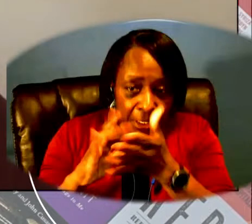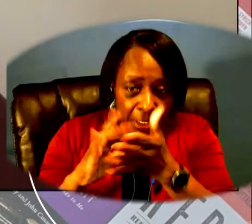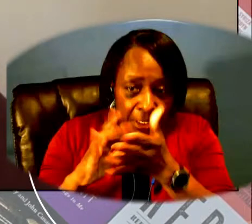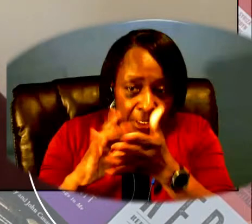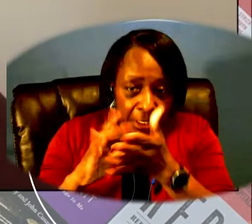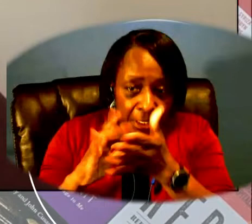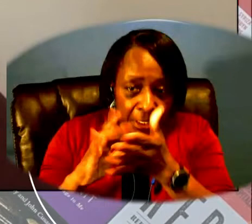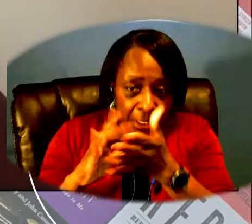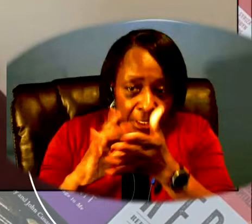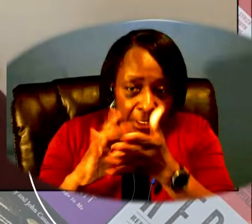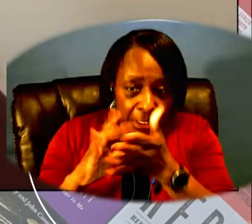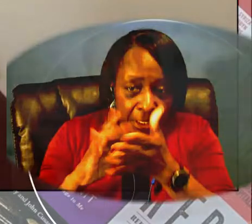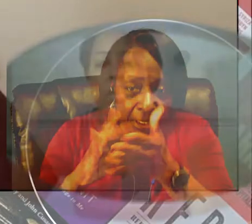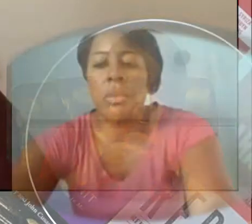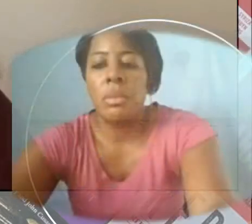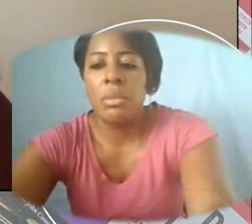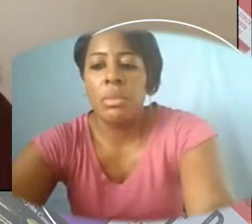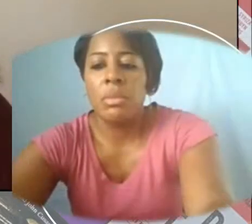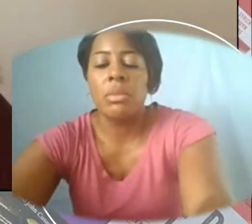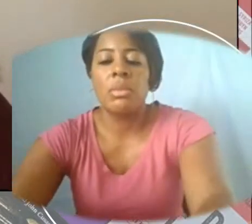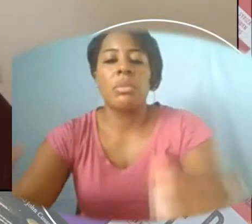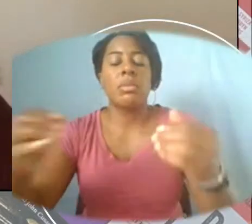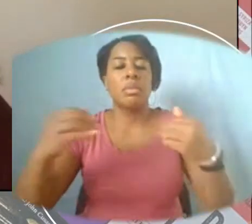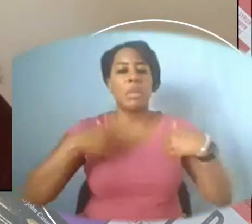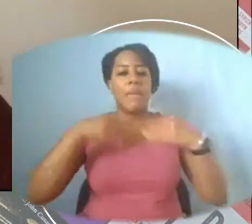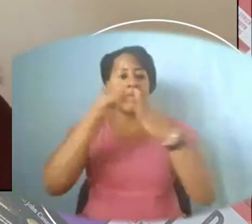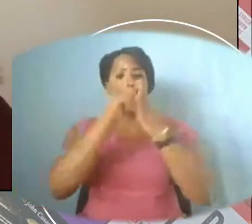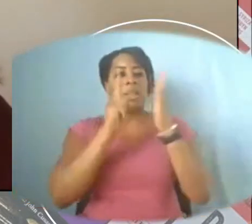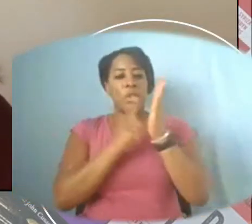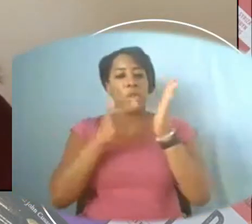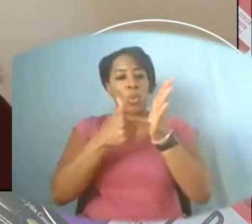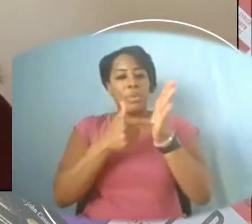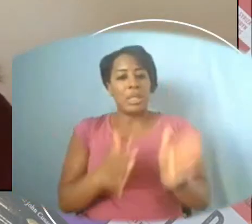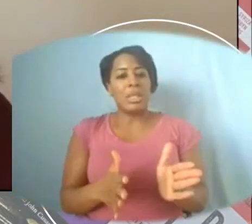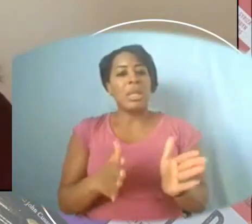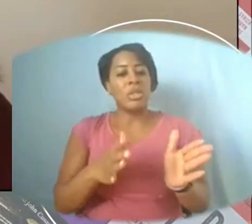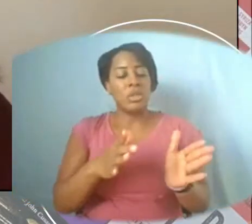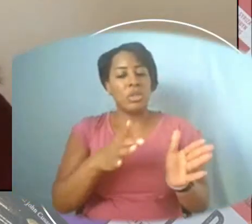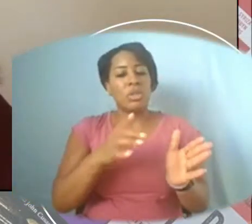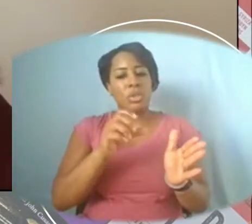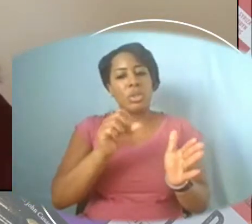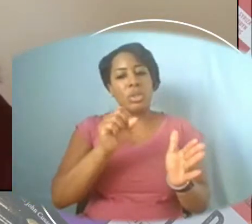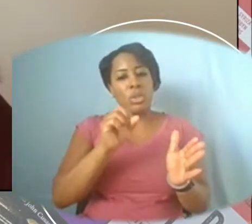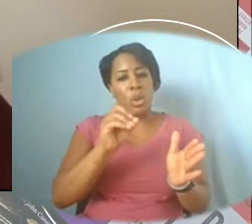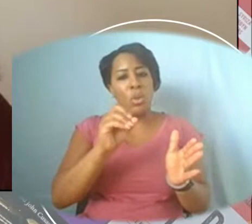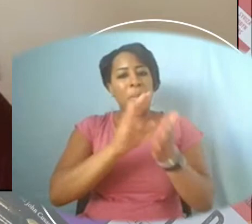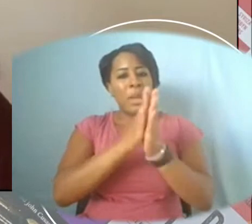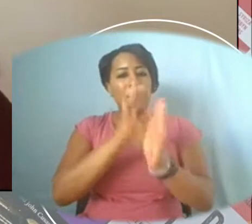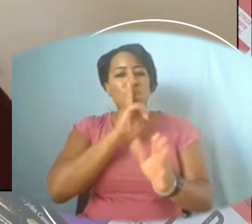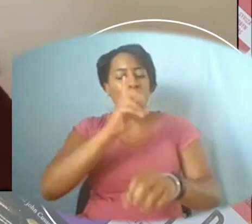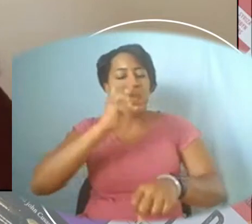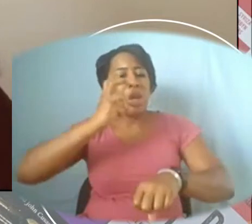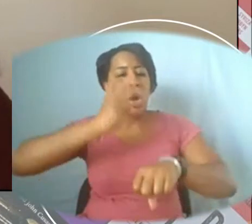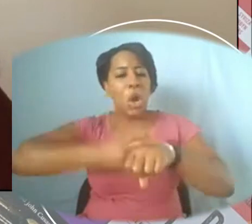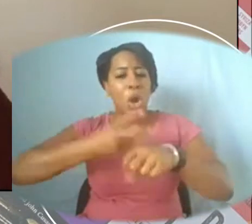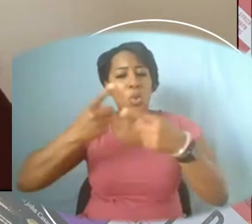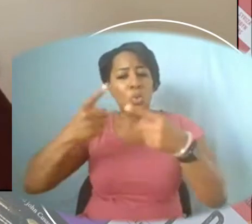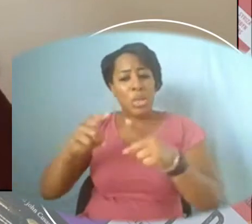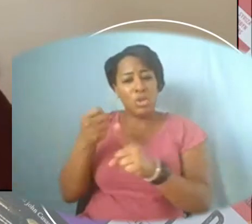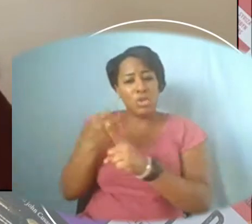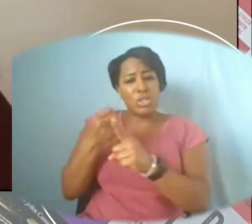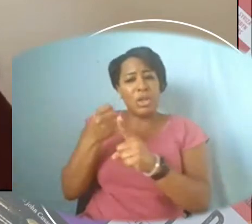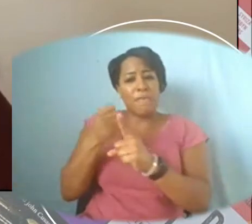legal representation. So it just makes it really difficult when you're in a situation that